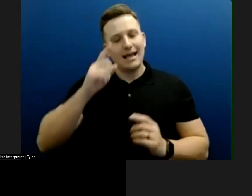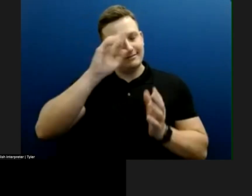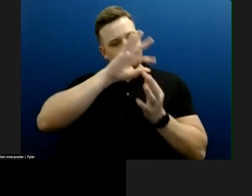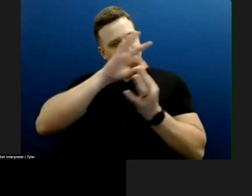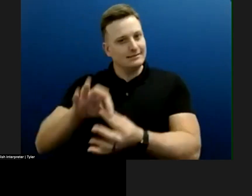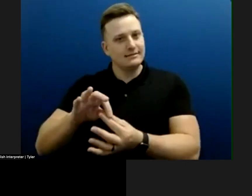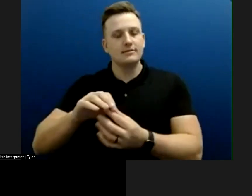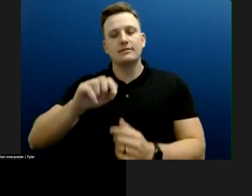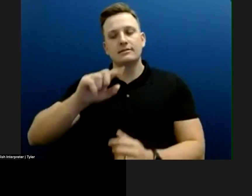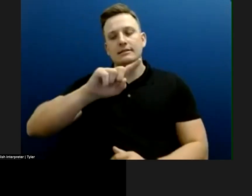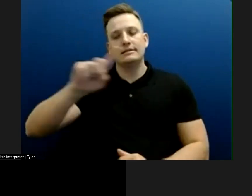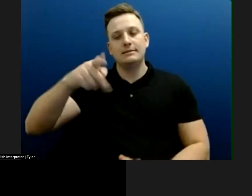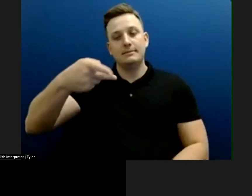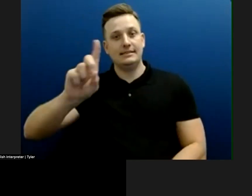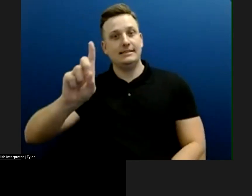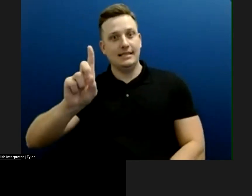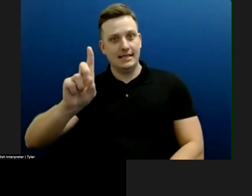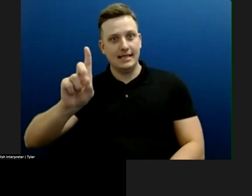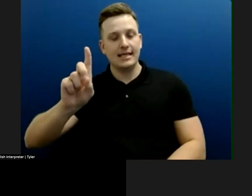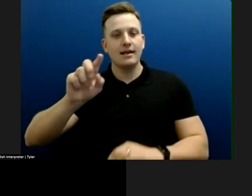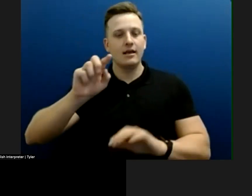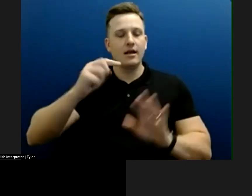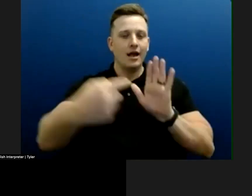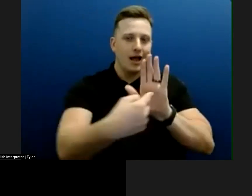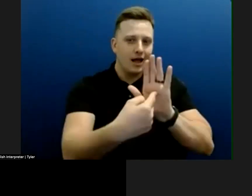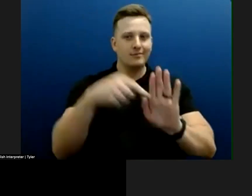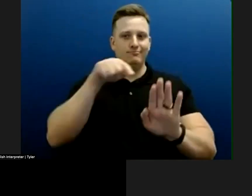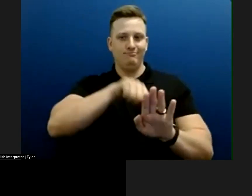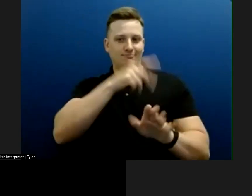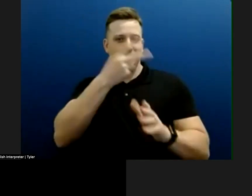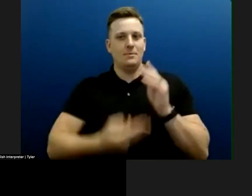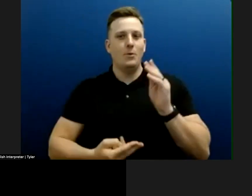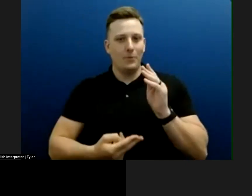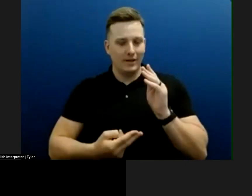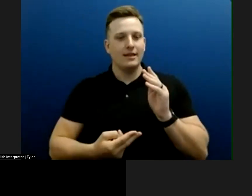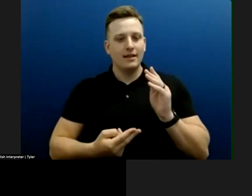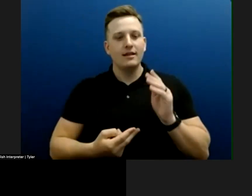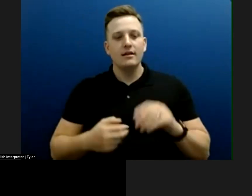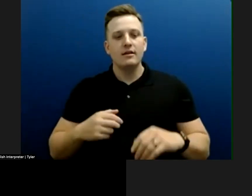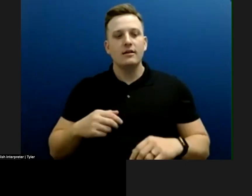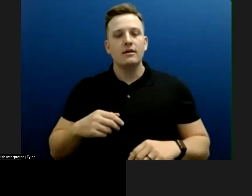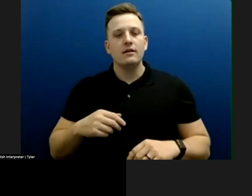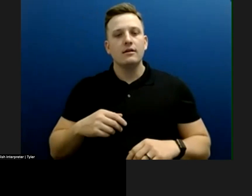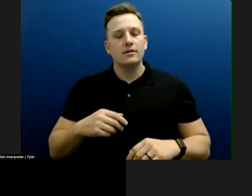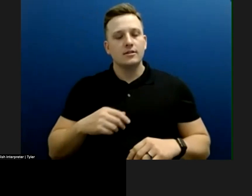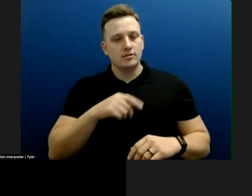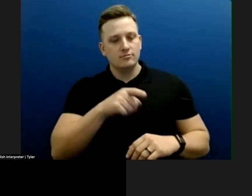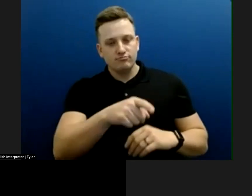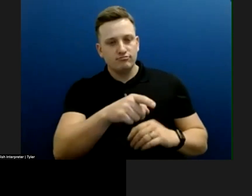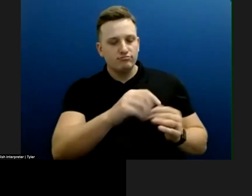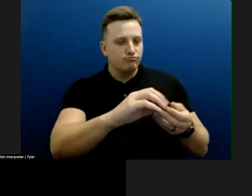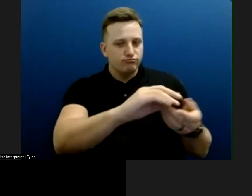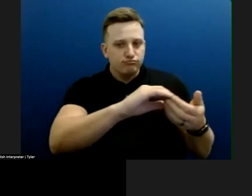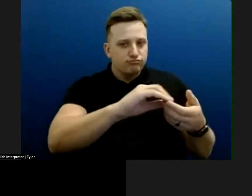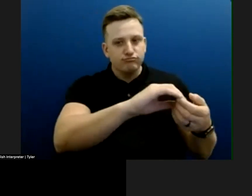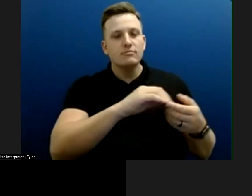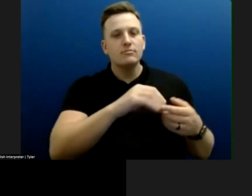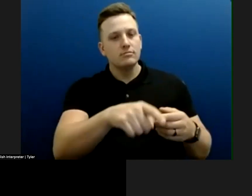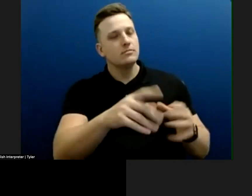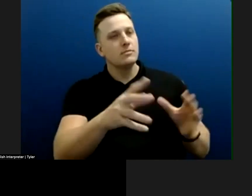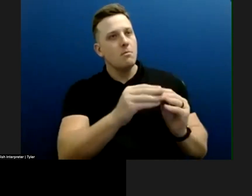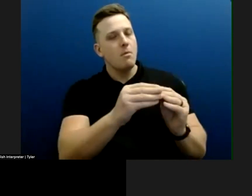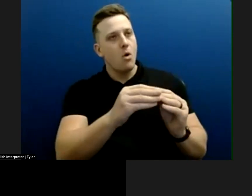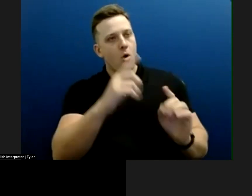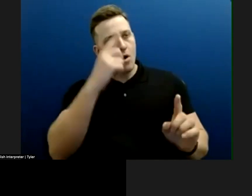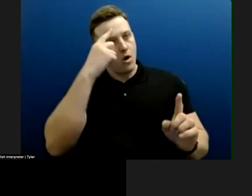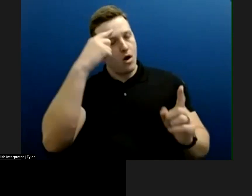this double-sided. If I can't get the same richness of